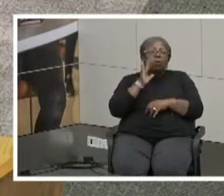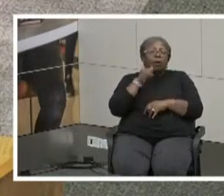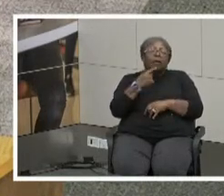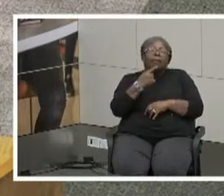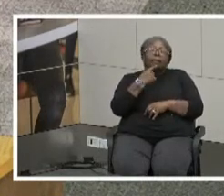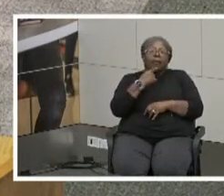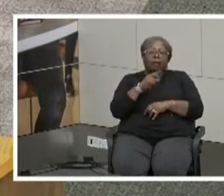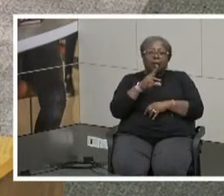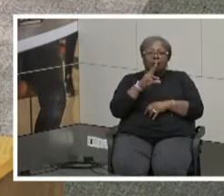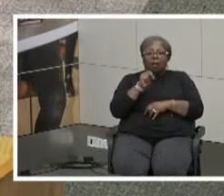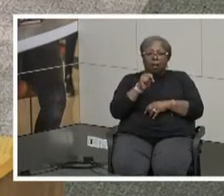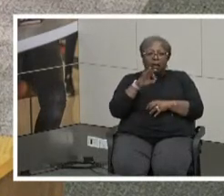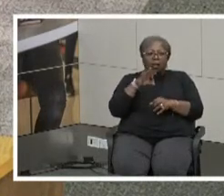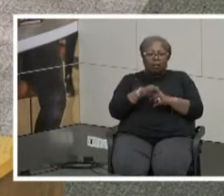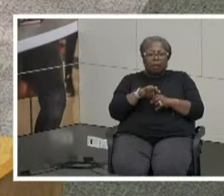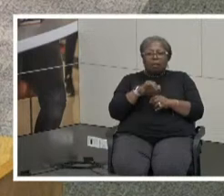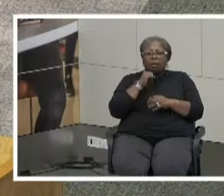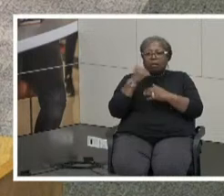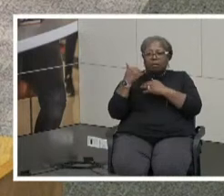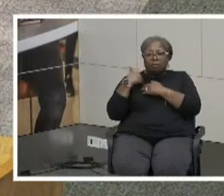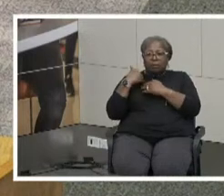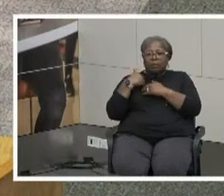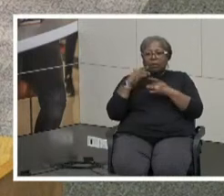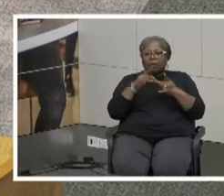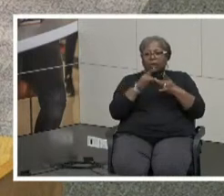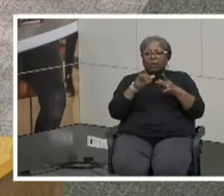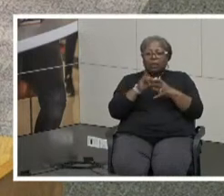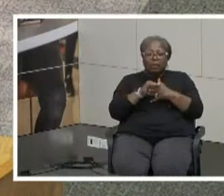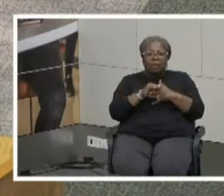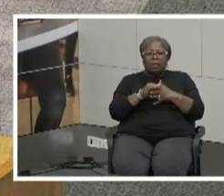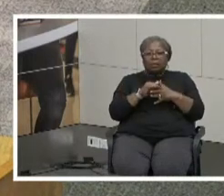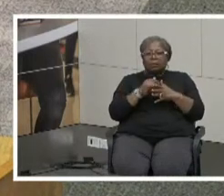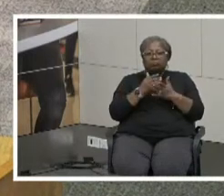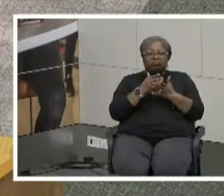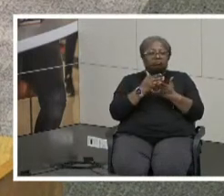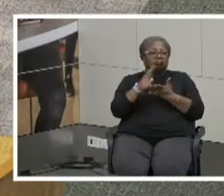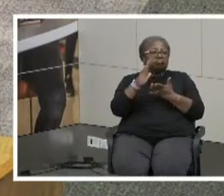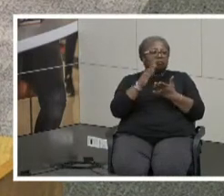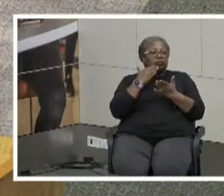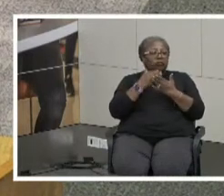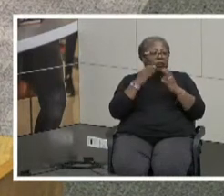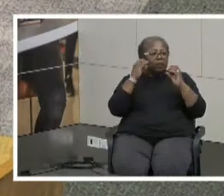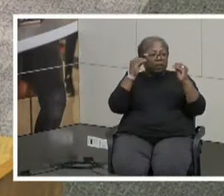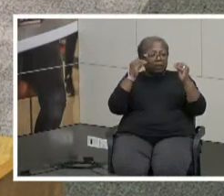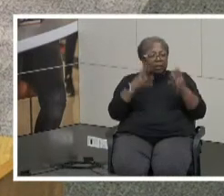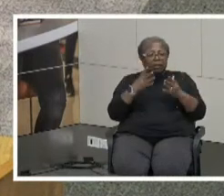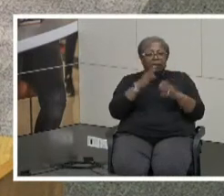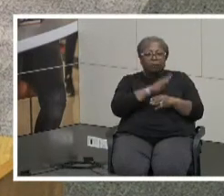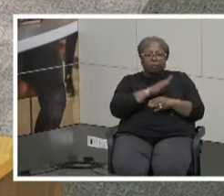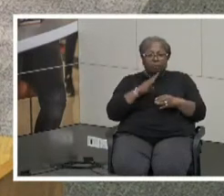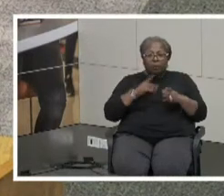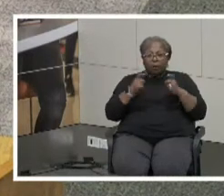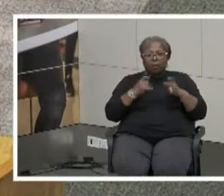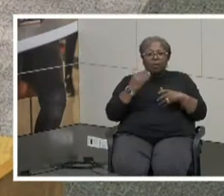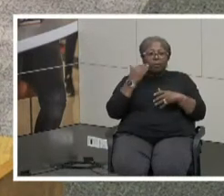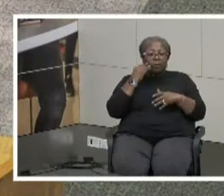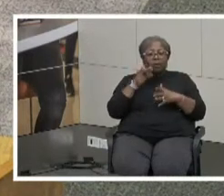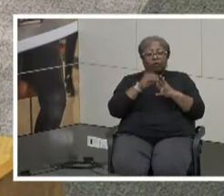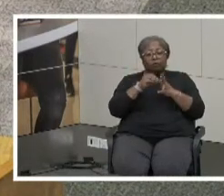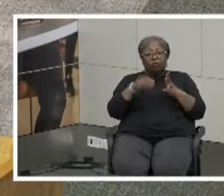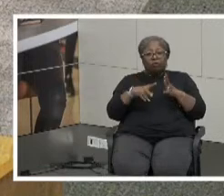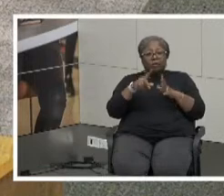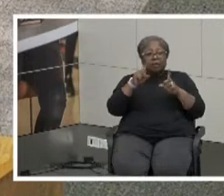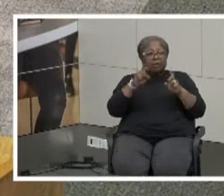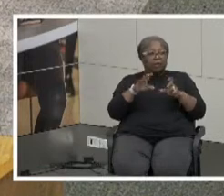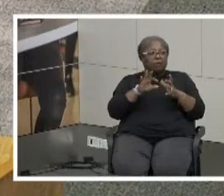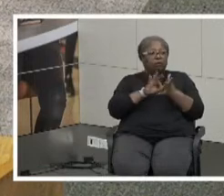miss the unelected unaccountable leadership that is driving away good Educators Board of managers be aware that the students test